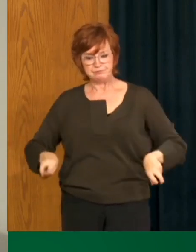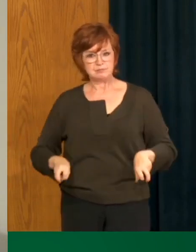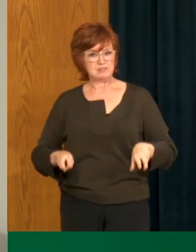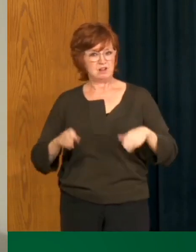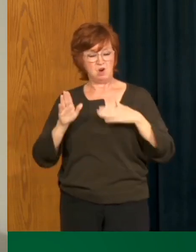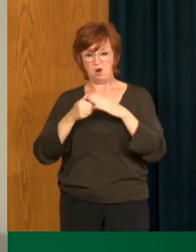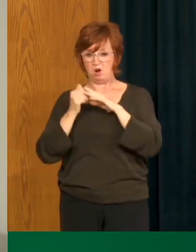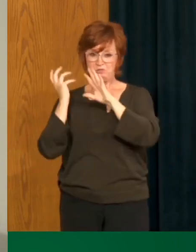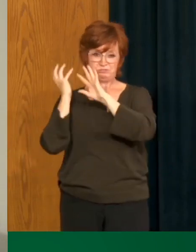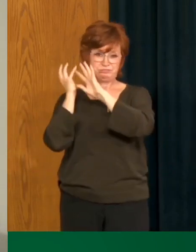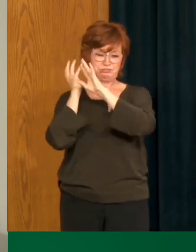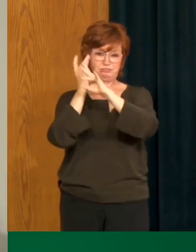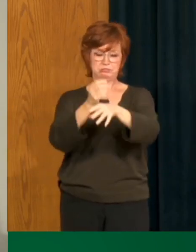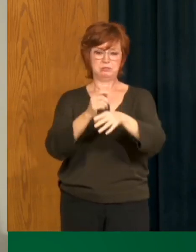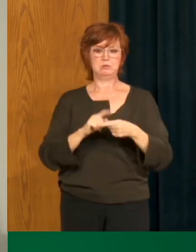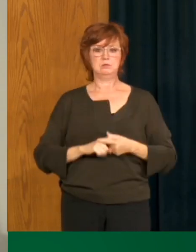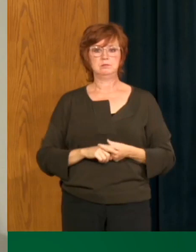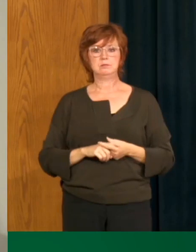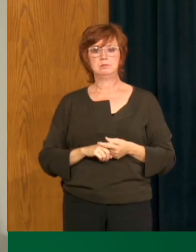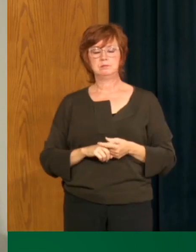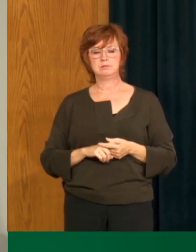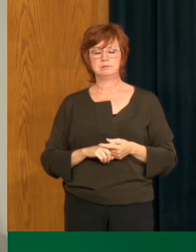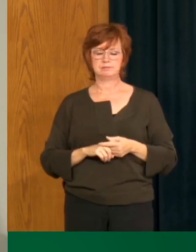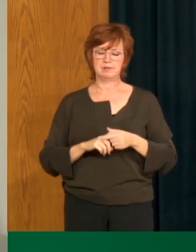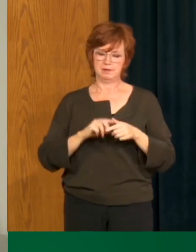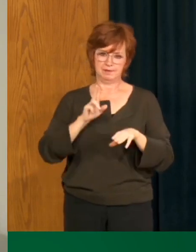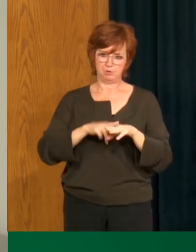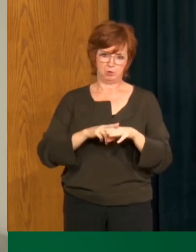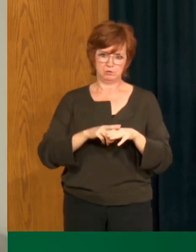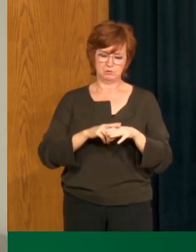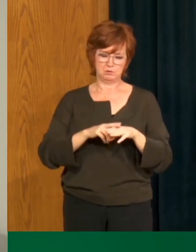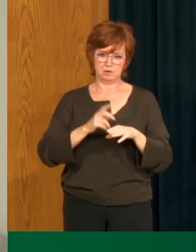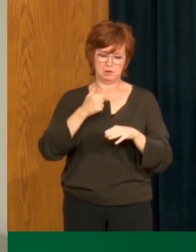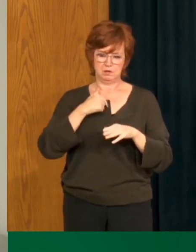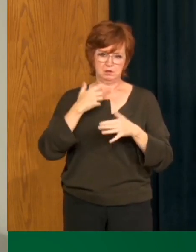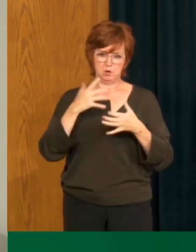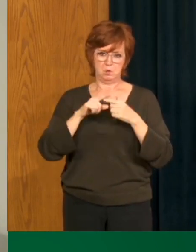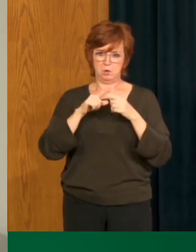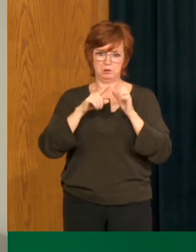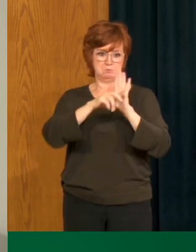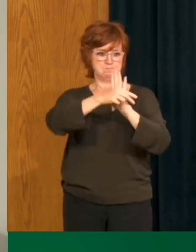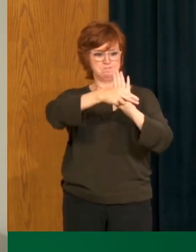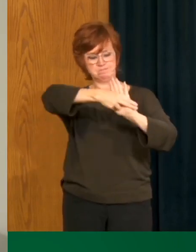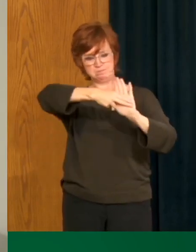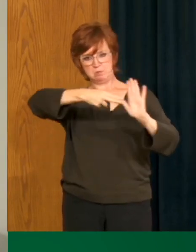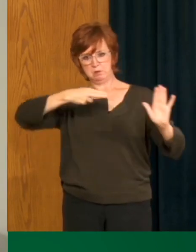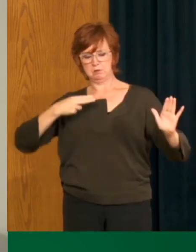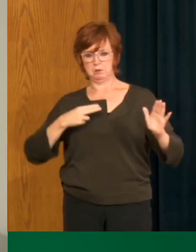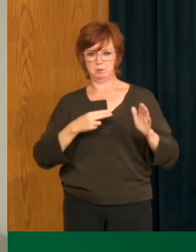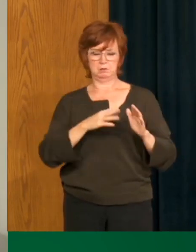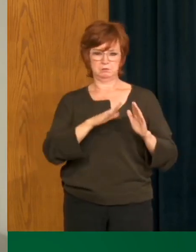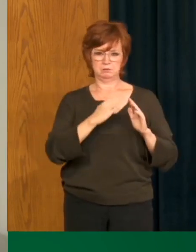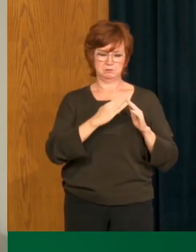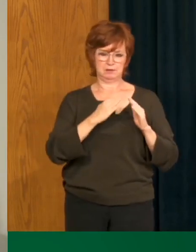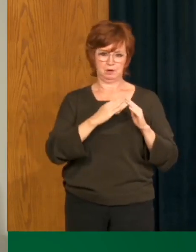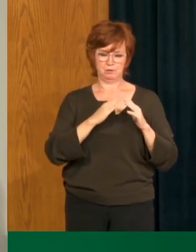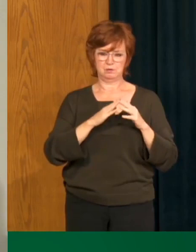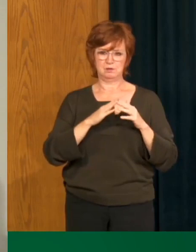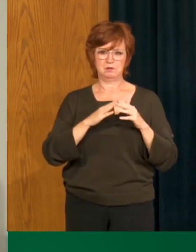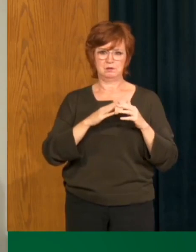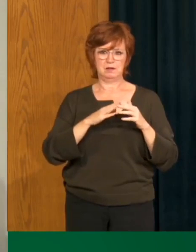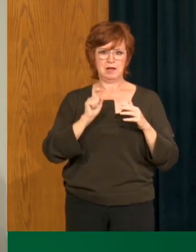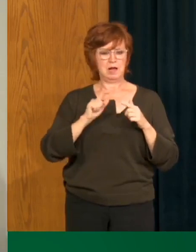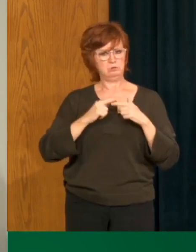concern, about, people will point fingers, and you have to have that confidence between public health and health staff,